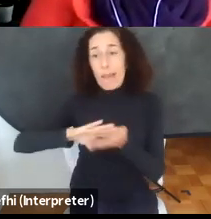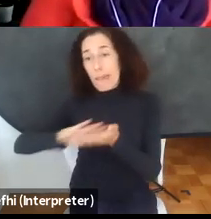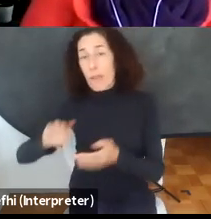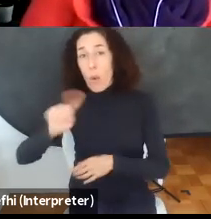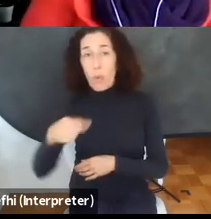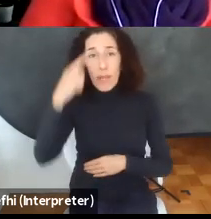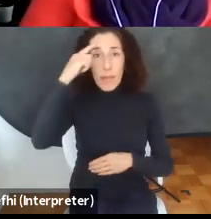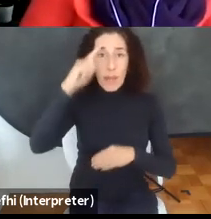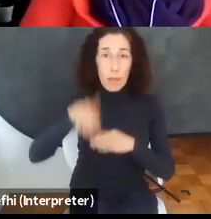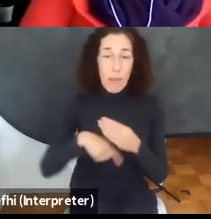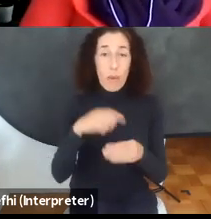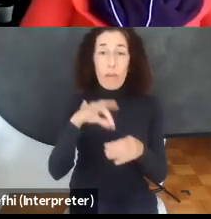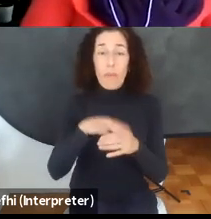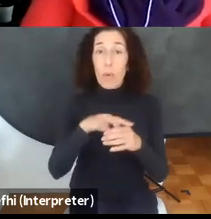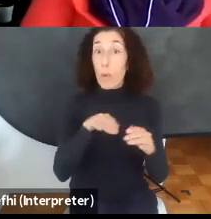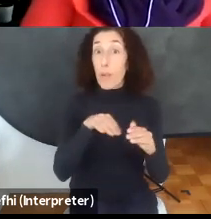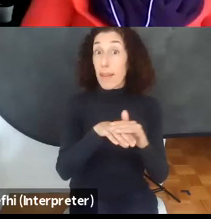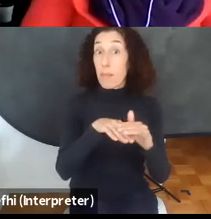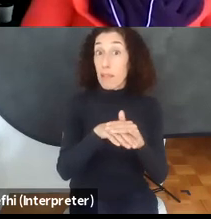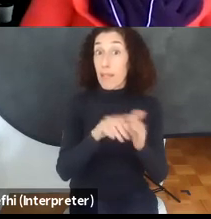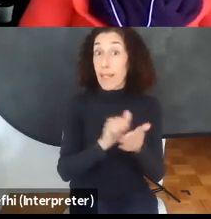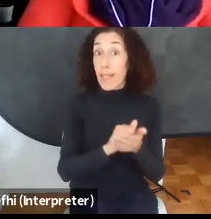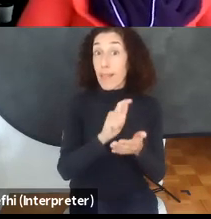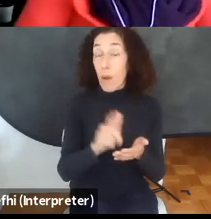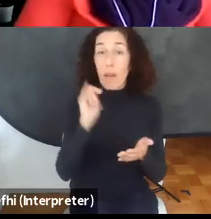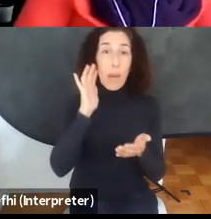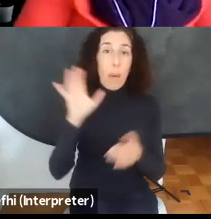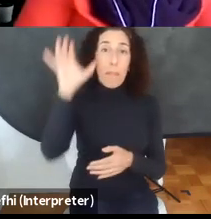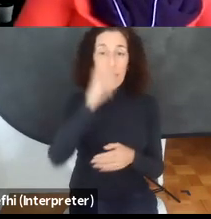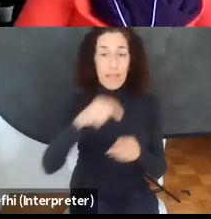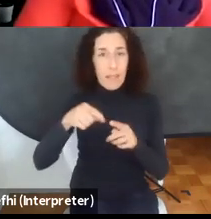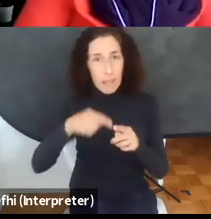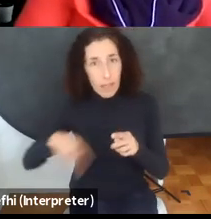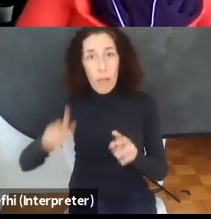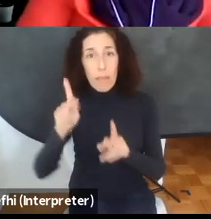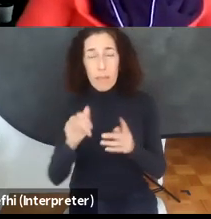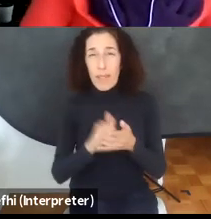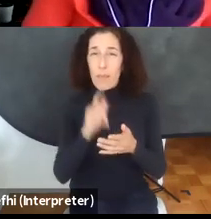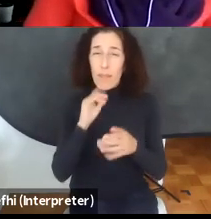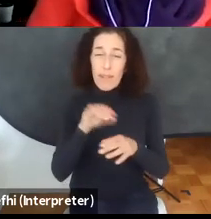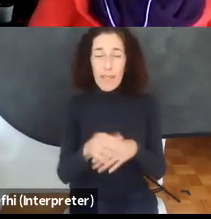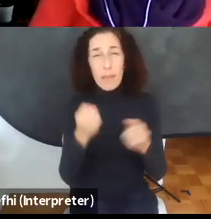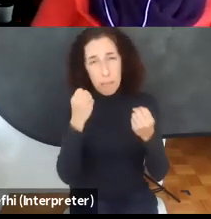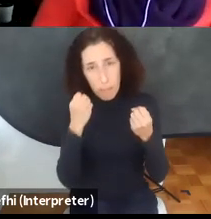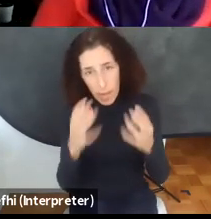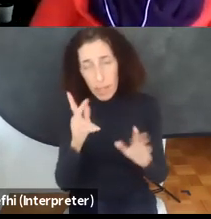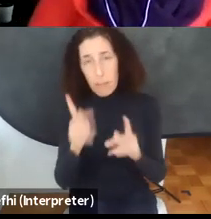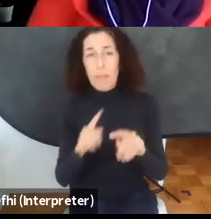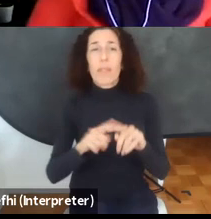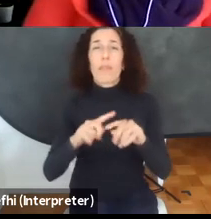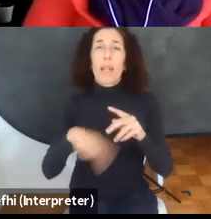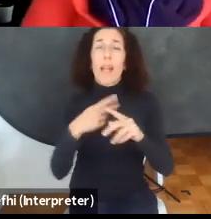of voter inaccessibility, which impacts a lot of people. There's been a lot of accessible issues that have been